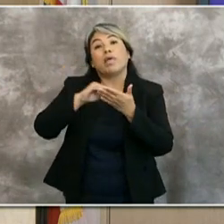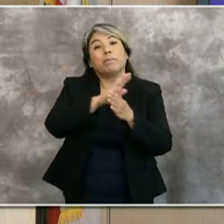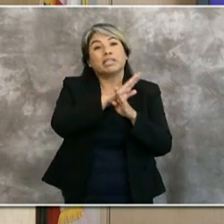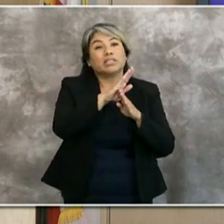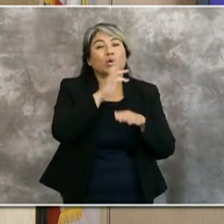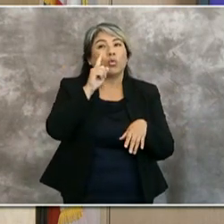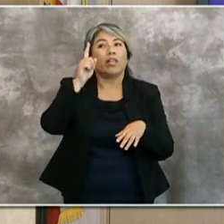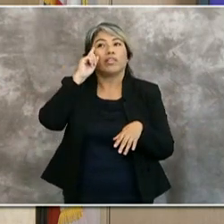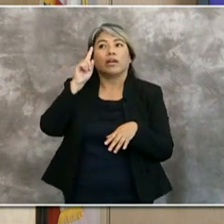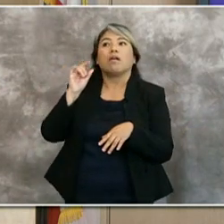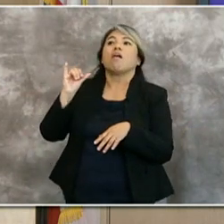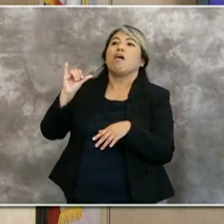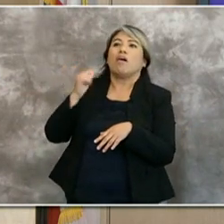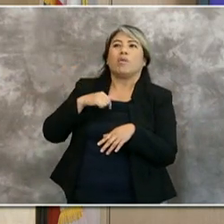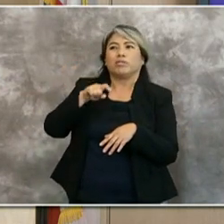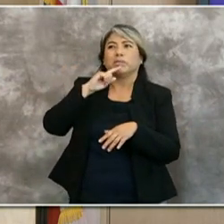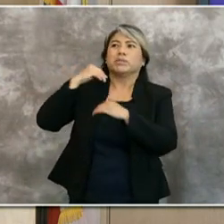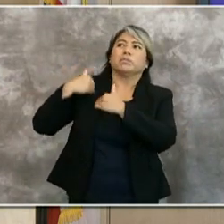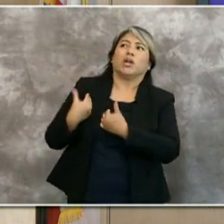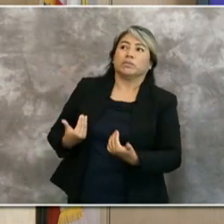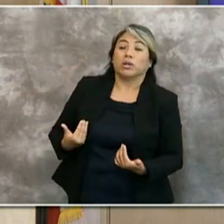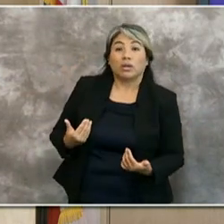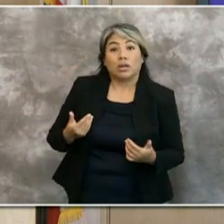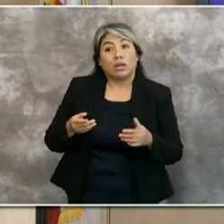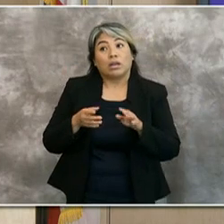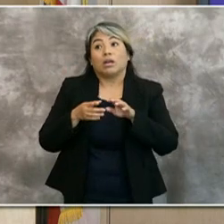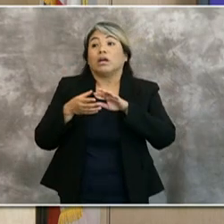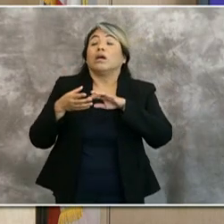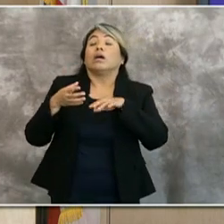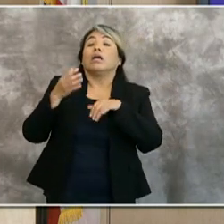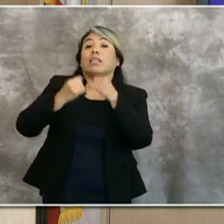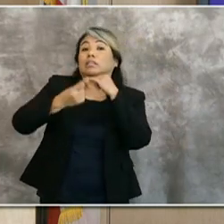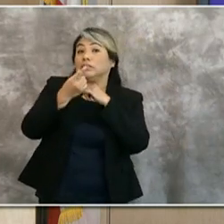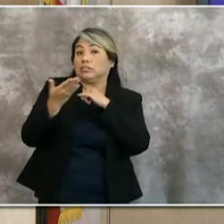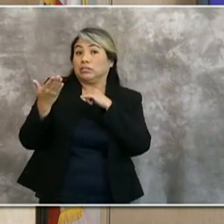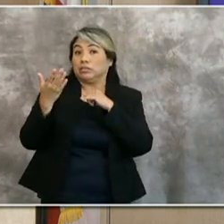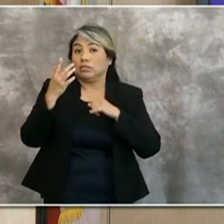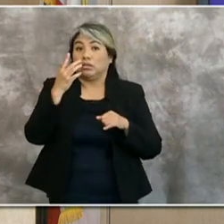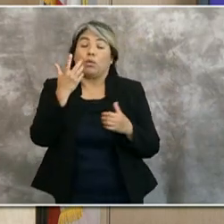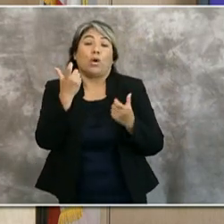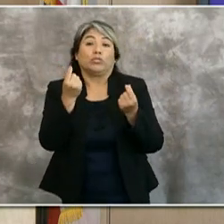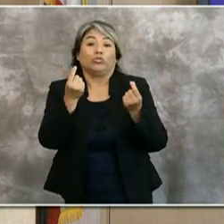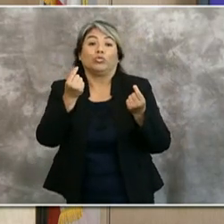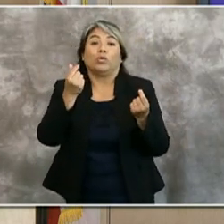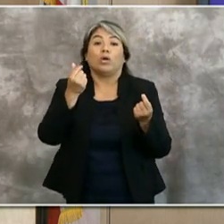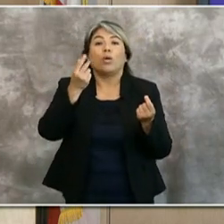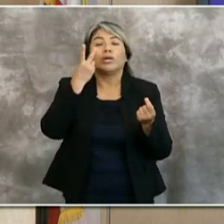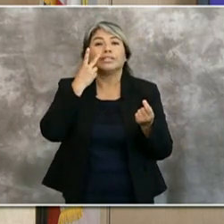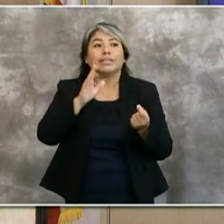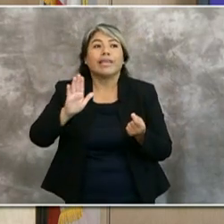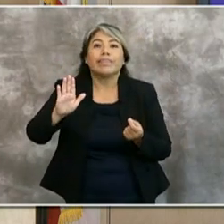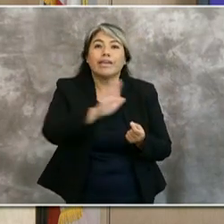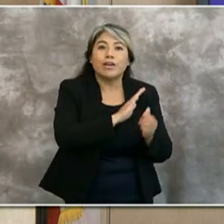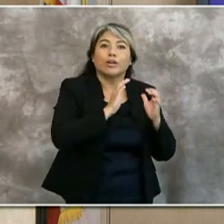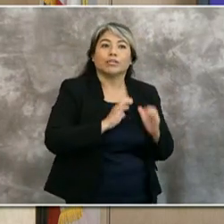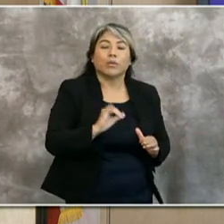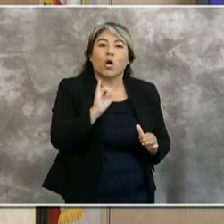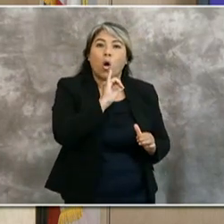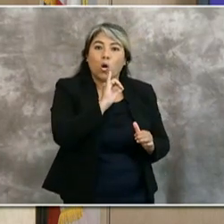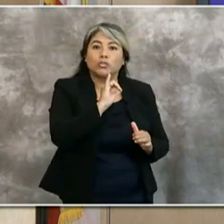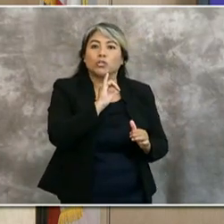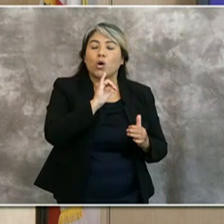it responsibly. As community partners, the last thing they want to do is to see their customers come down